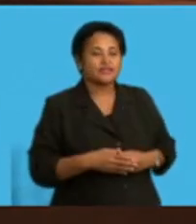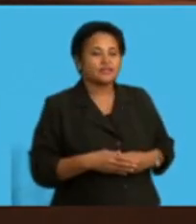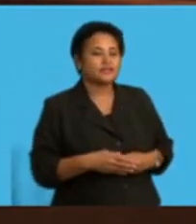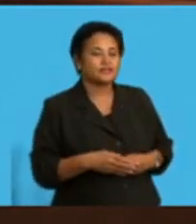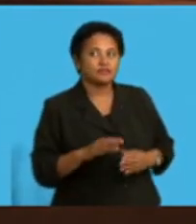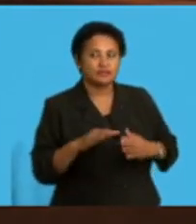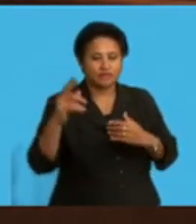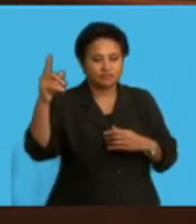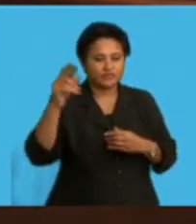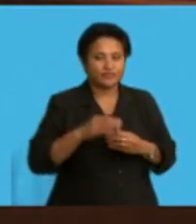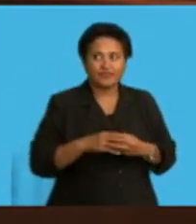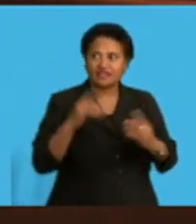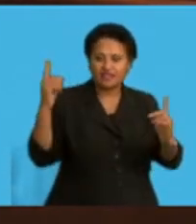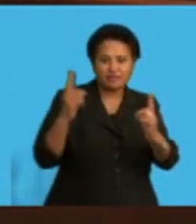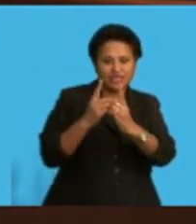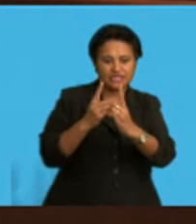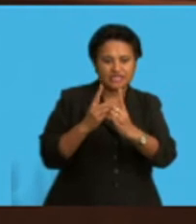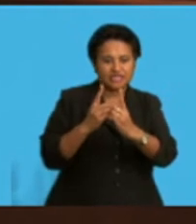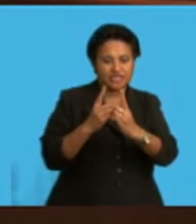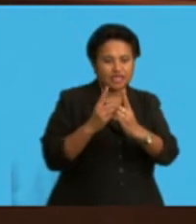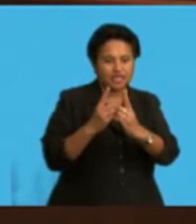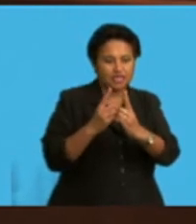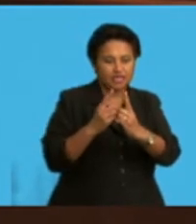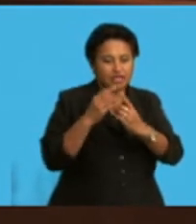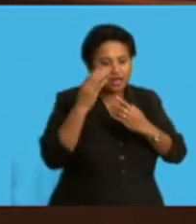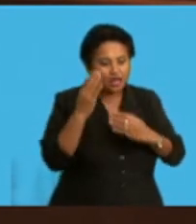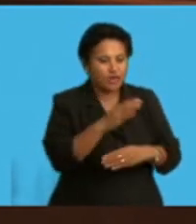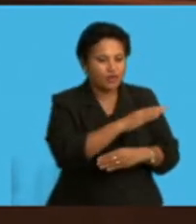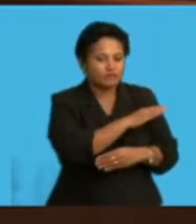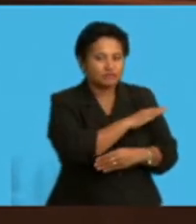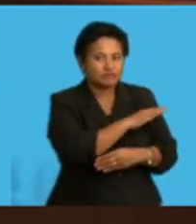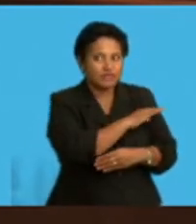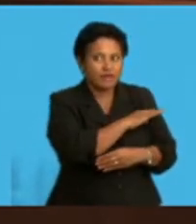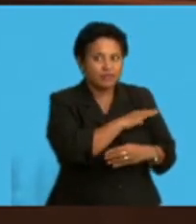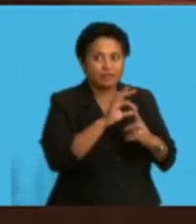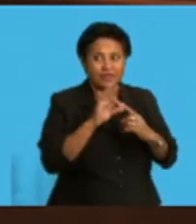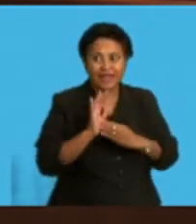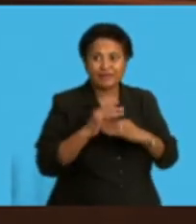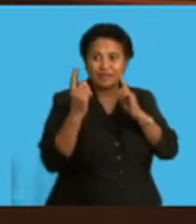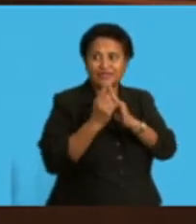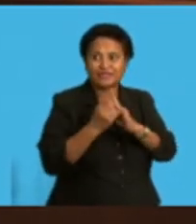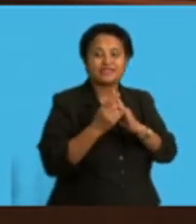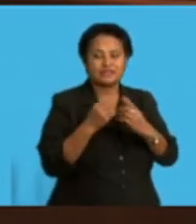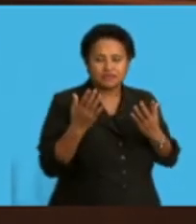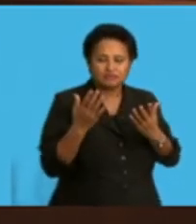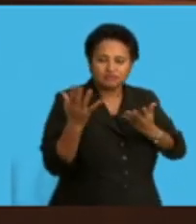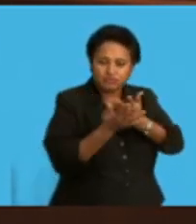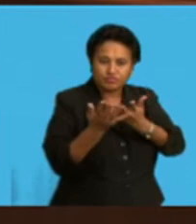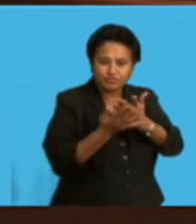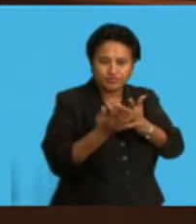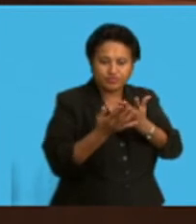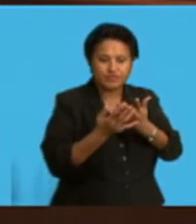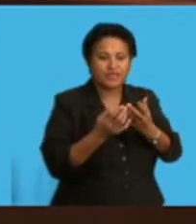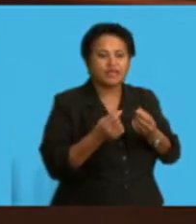undertaking when he met our Honourable Prime Minister, Prime Minister Modi, when we met our Honourable Prime Minister in Fiji, to also provide